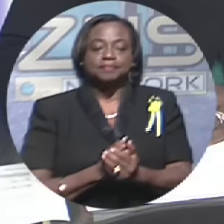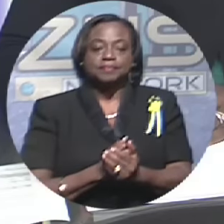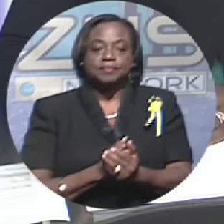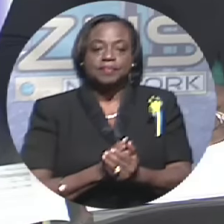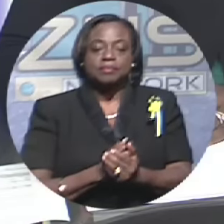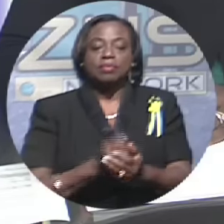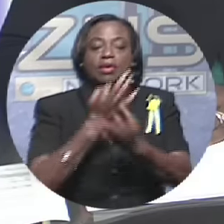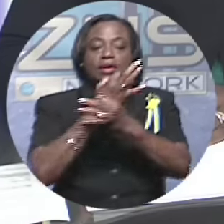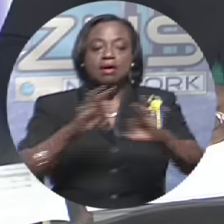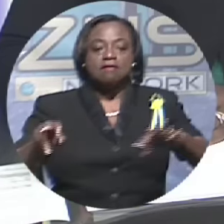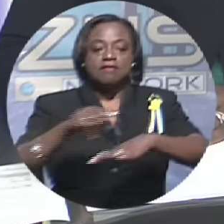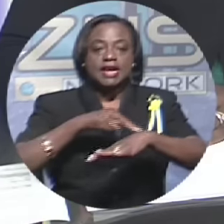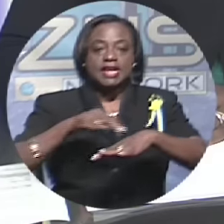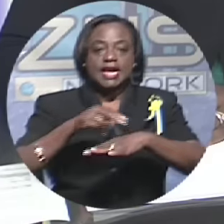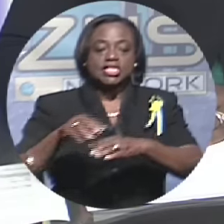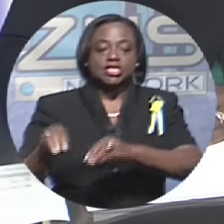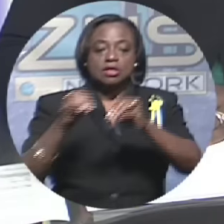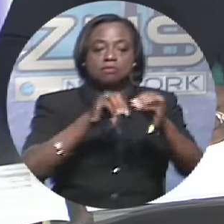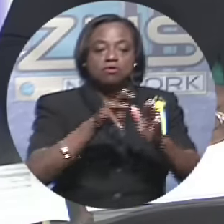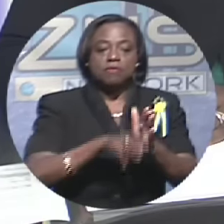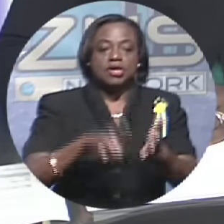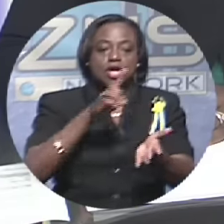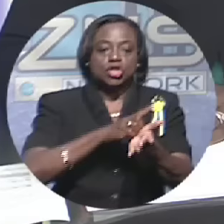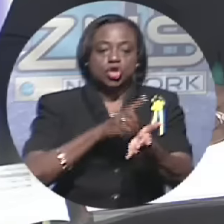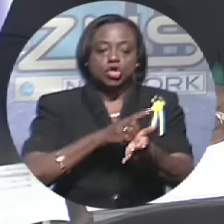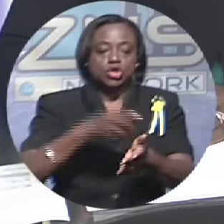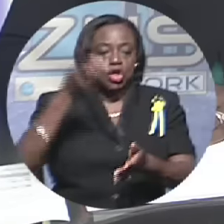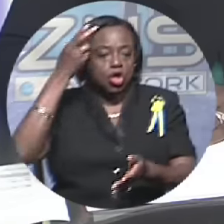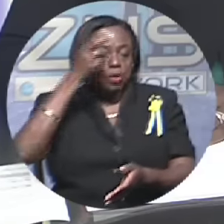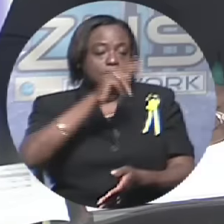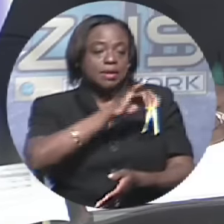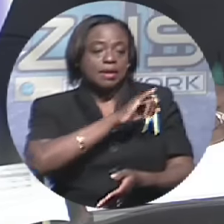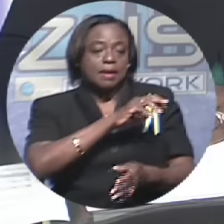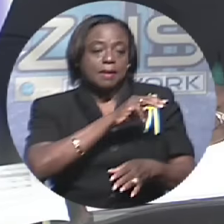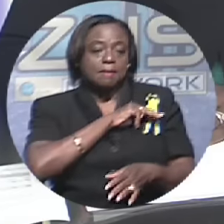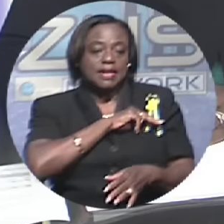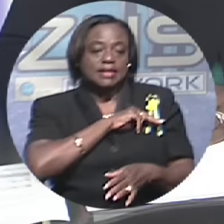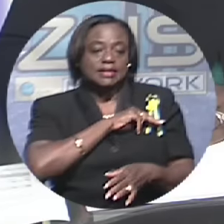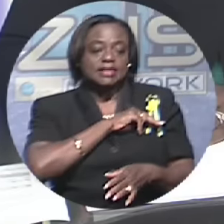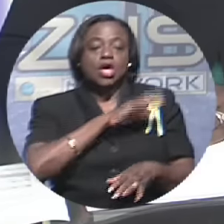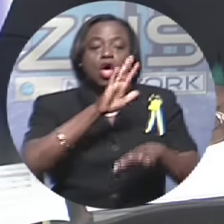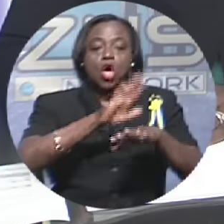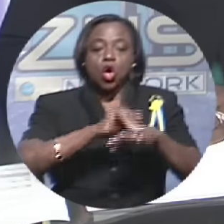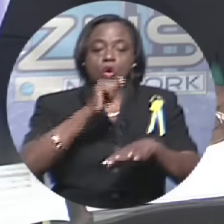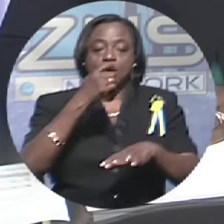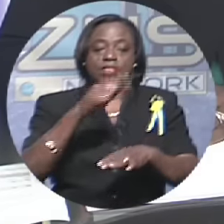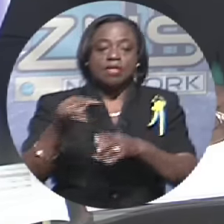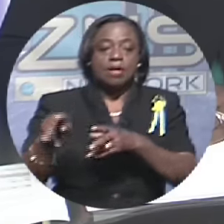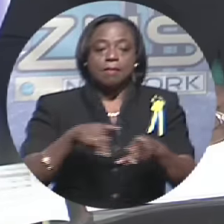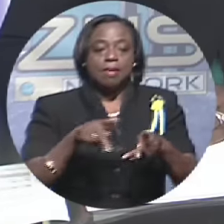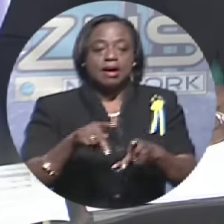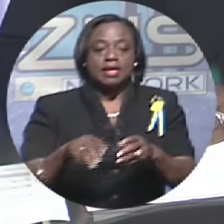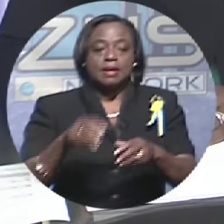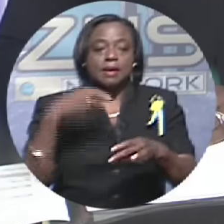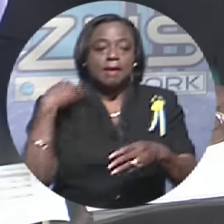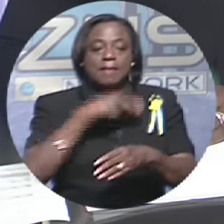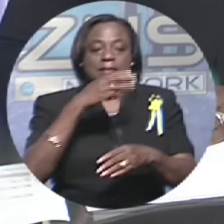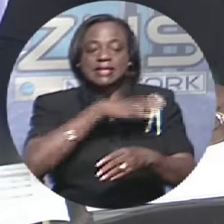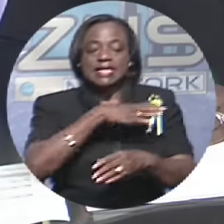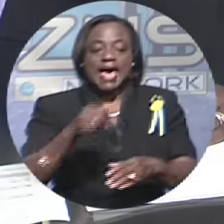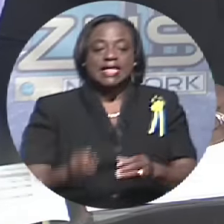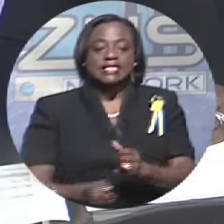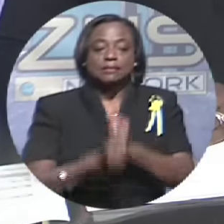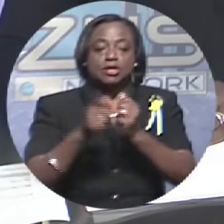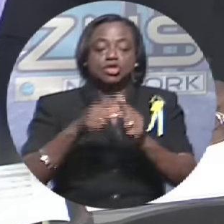Free National Movement leader Dr. Hubert Minnis called on party members and supporters to rock with Doc as he officially launched his leadership campaign on